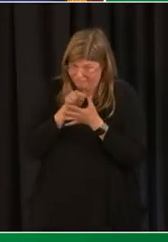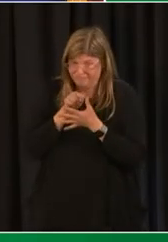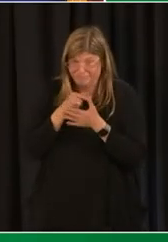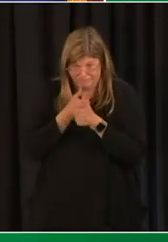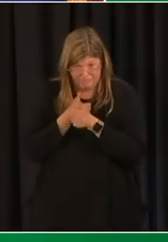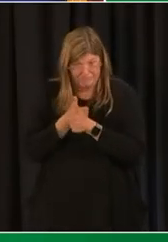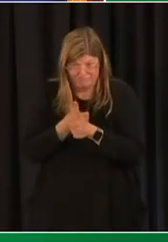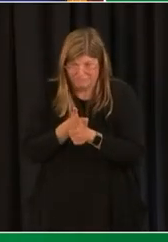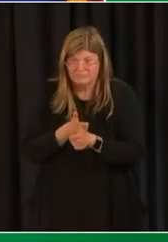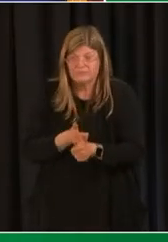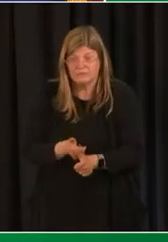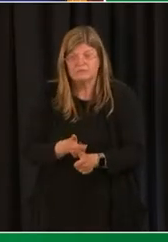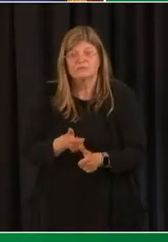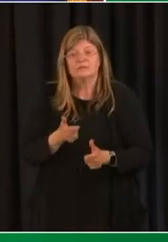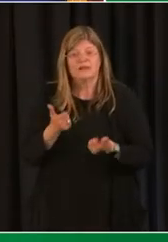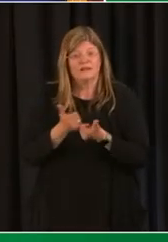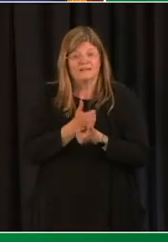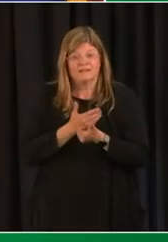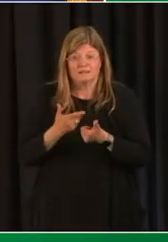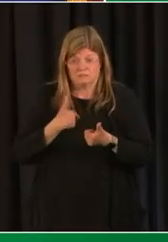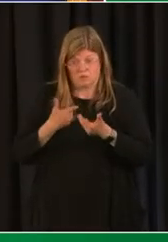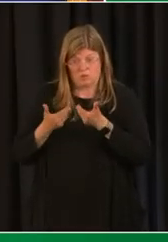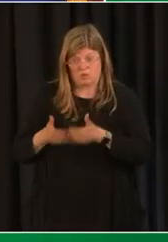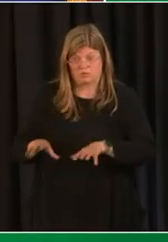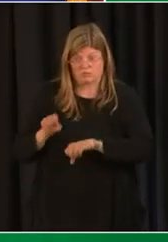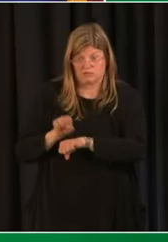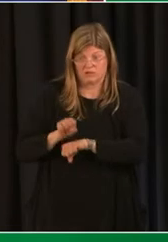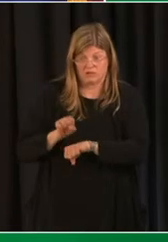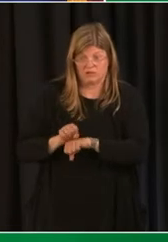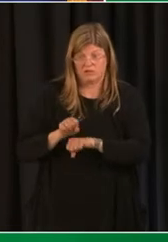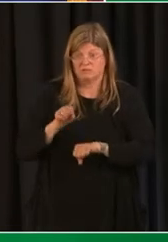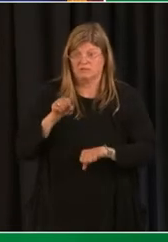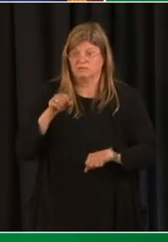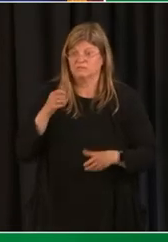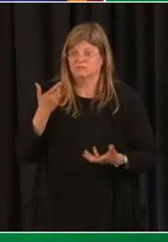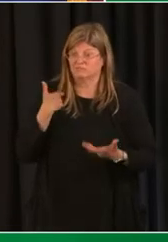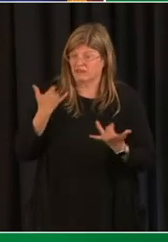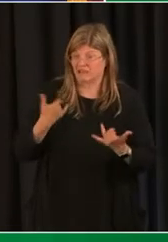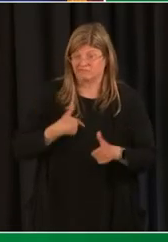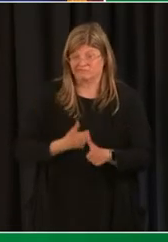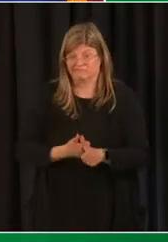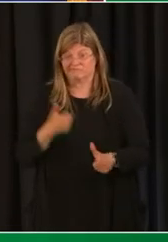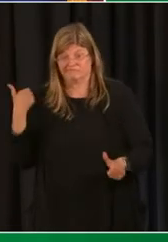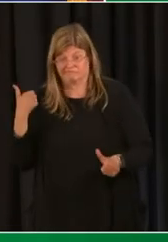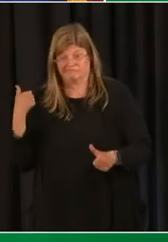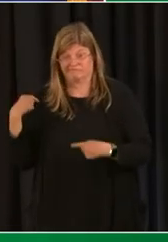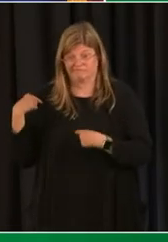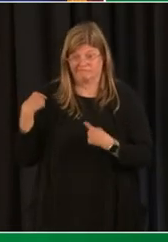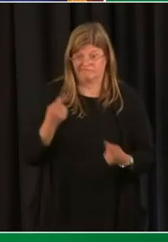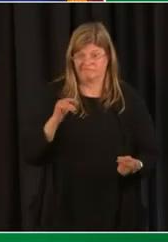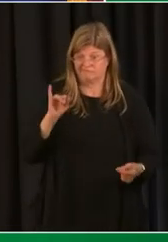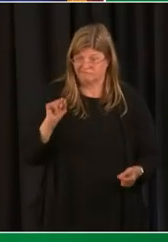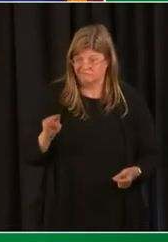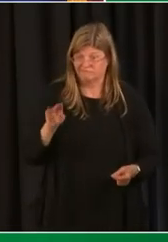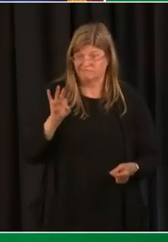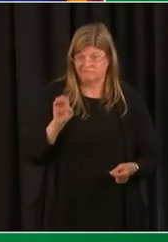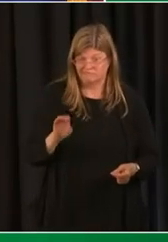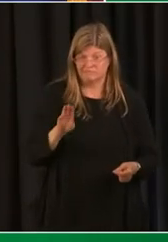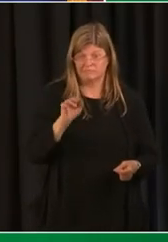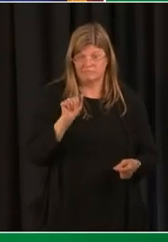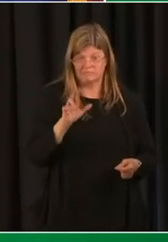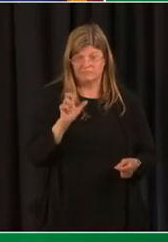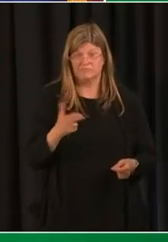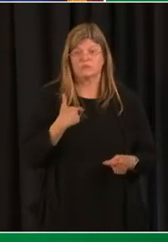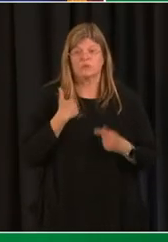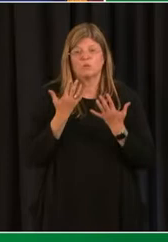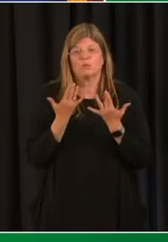on my rent. I lost my job in December, and so I've been behind rent ever since then. And so I put in my application, and I'm just still waiting